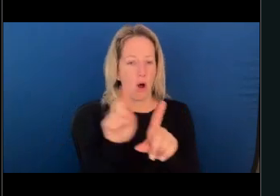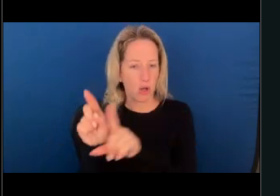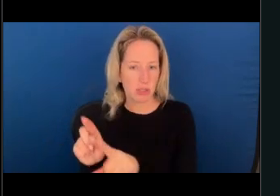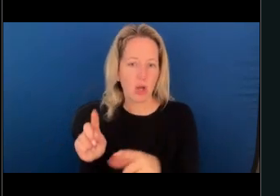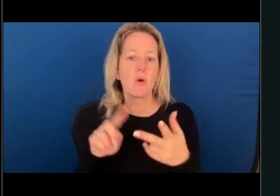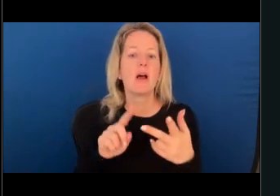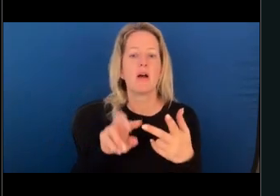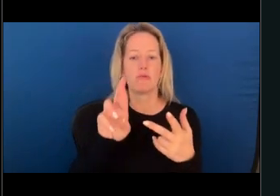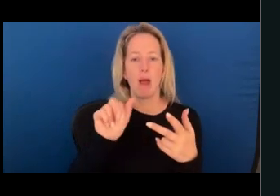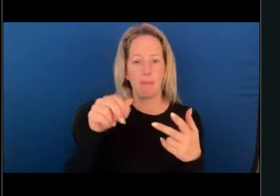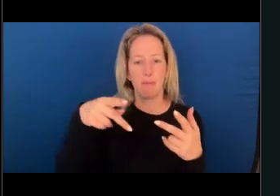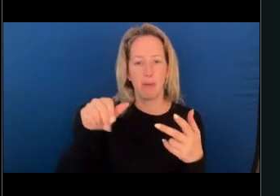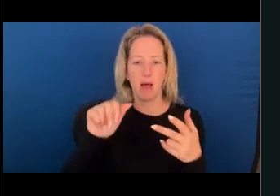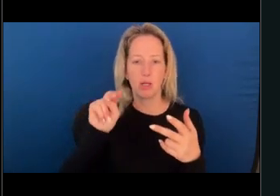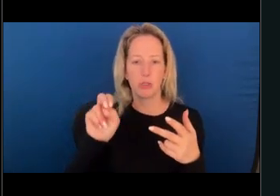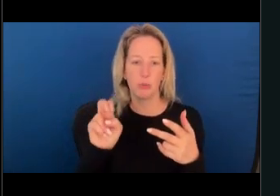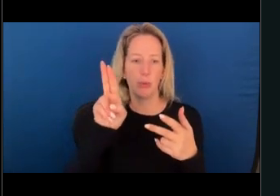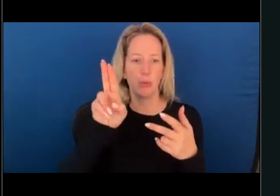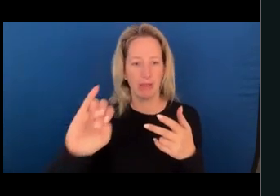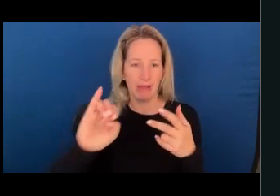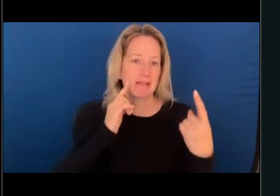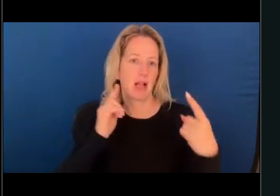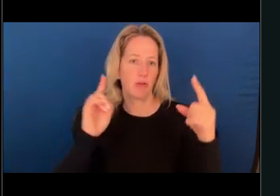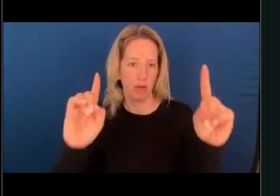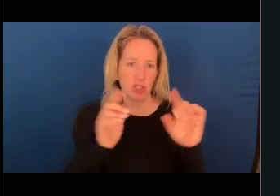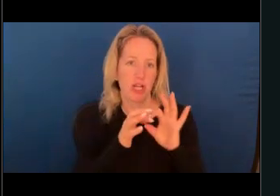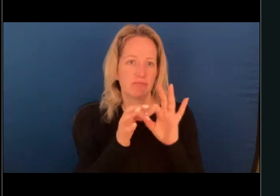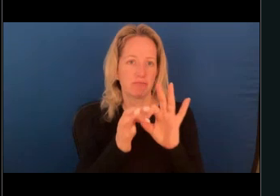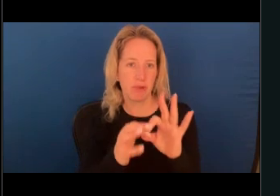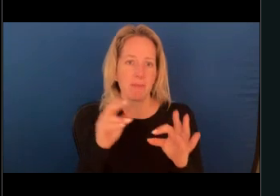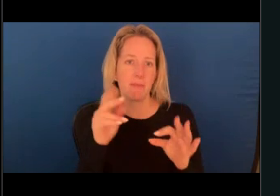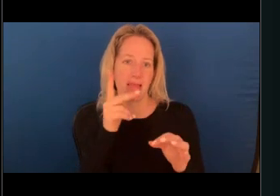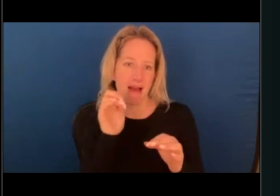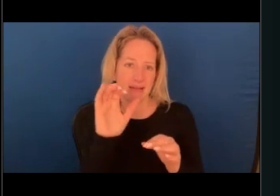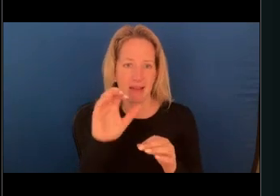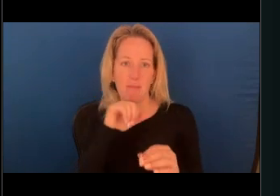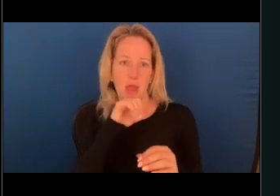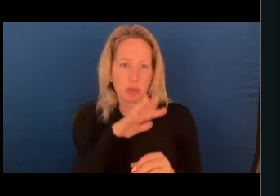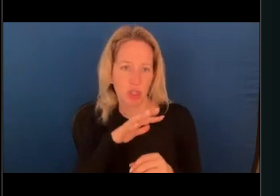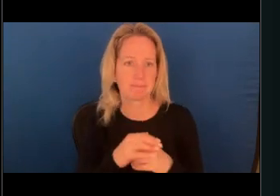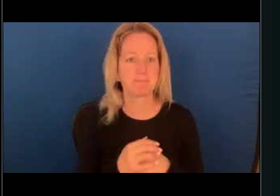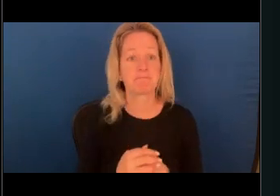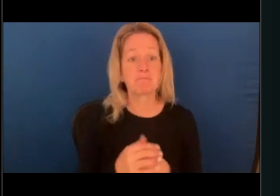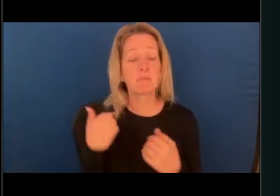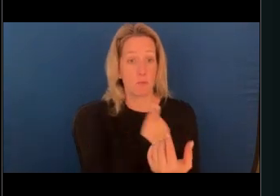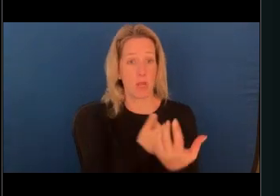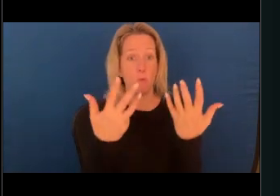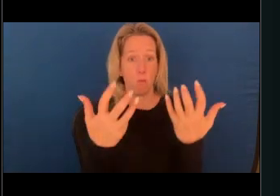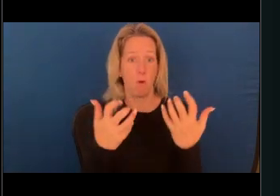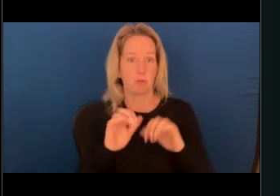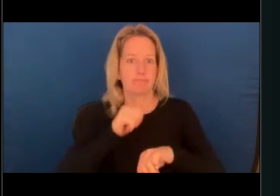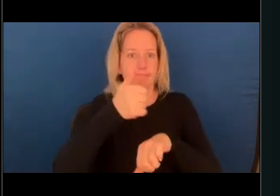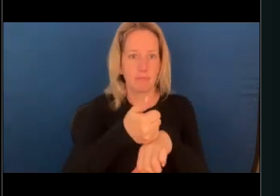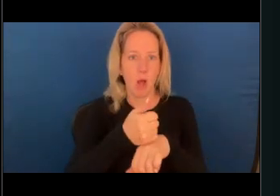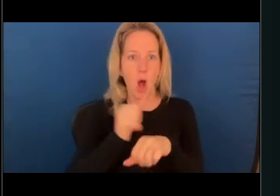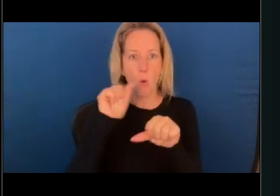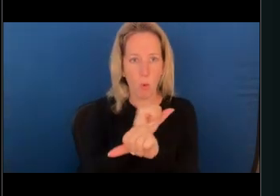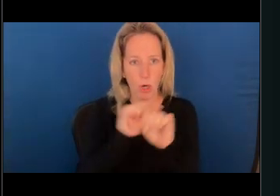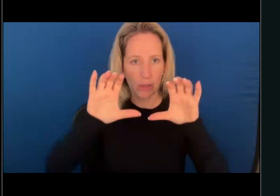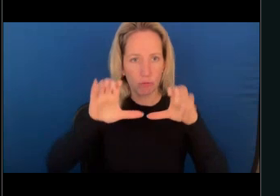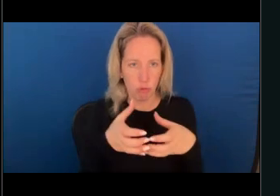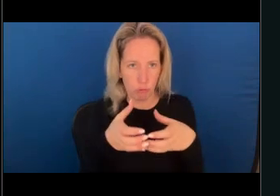on Plastic Pollution. And so really the goal is to have some sort of working group addressing marine